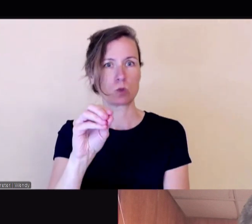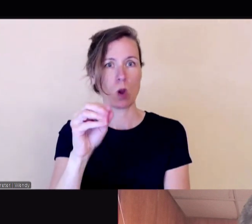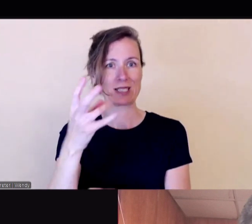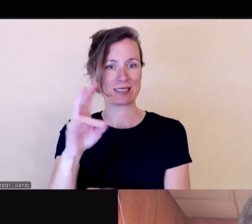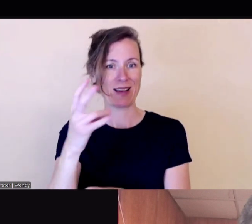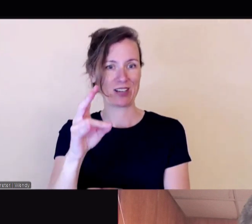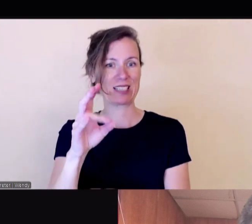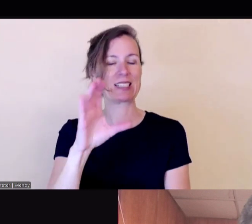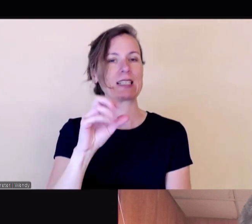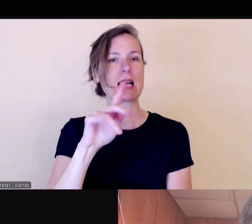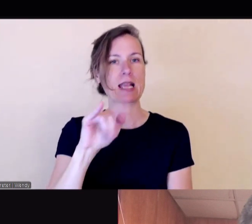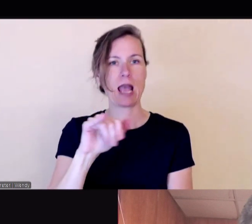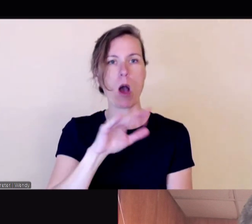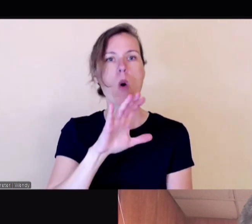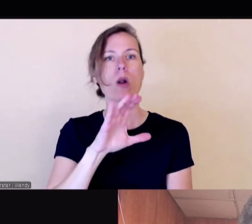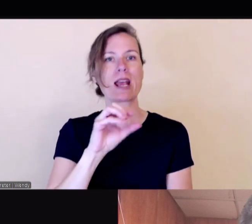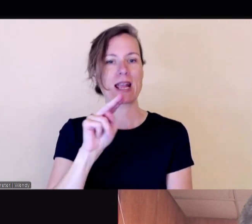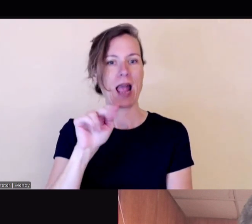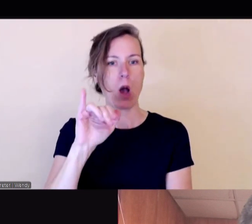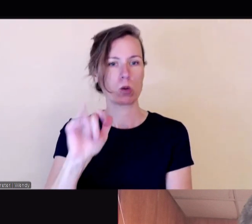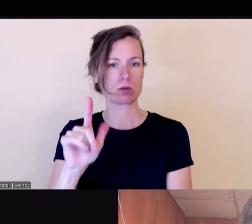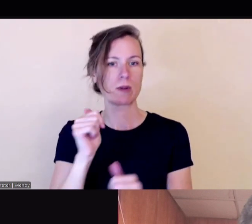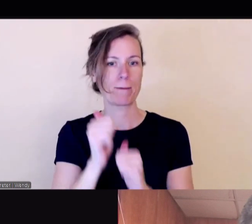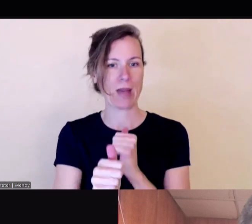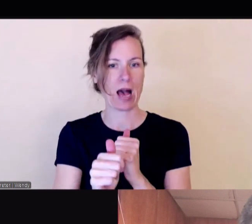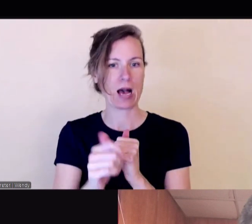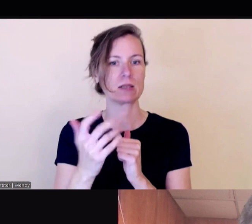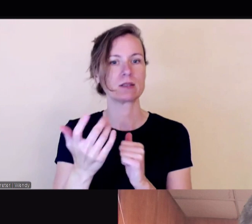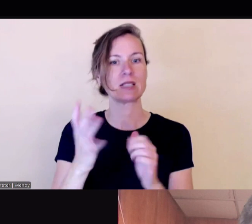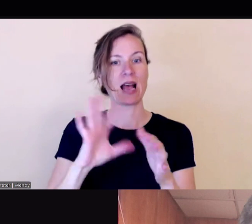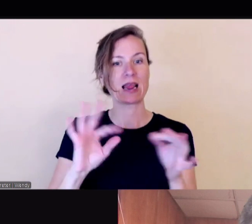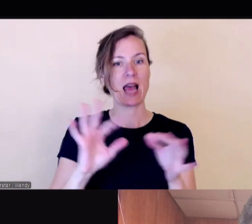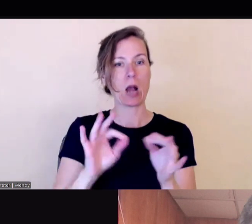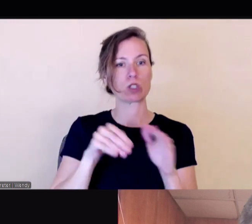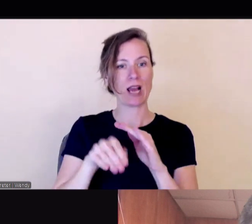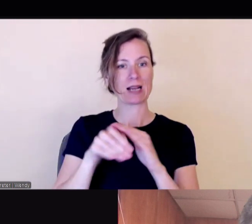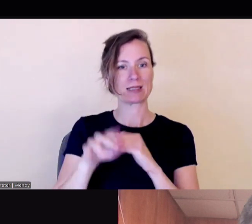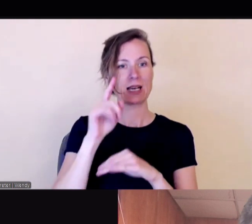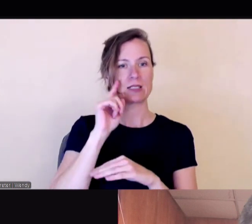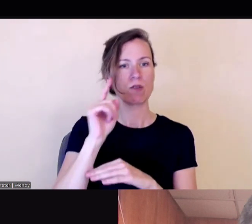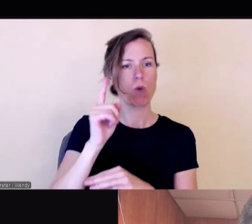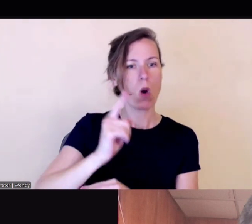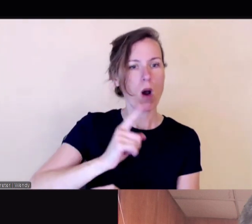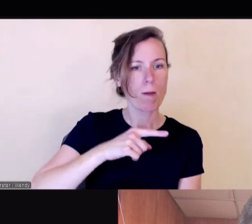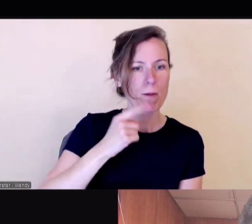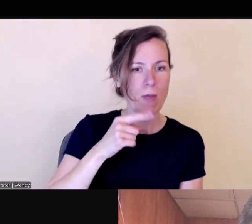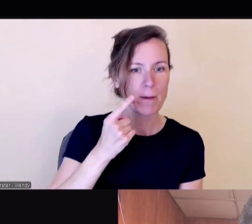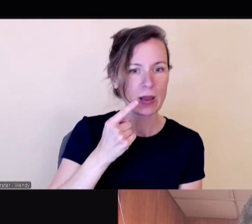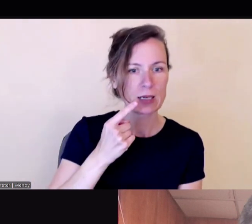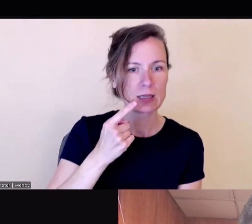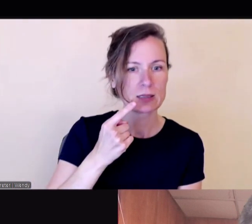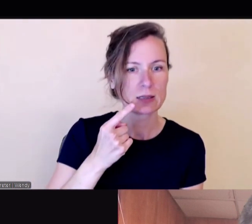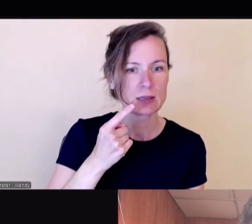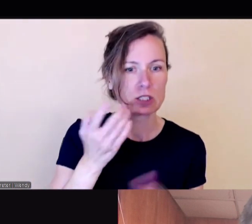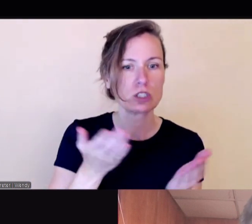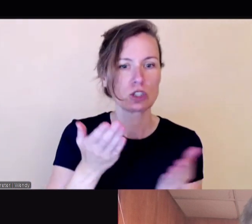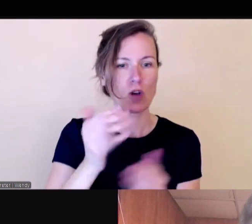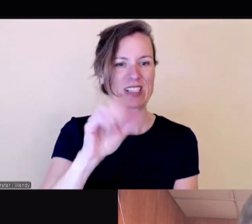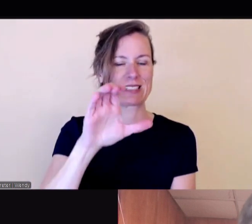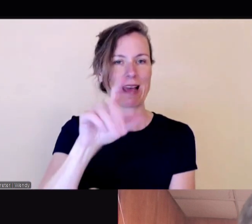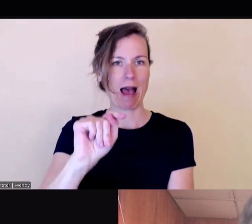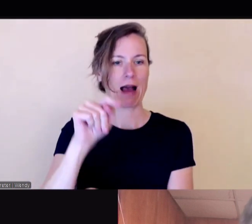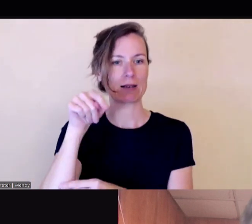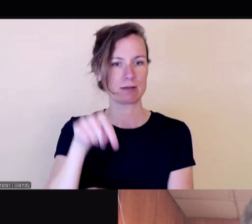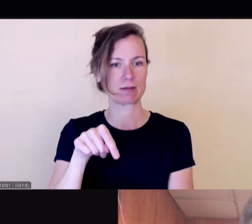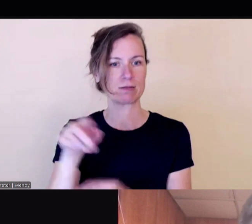is it distilled, all residents, all people can access county government, big C, big